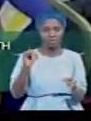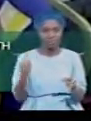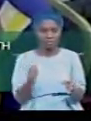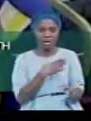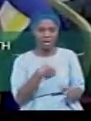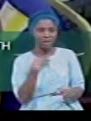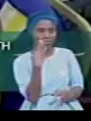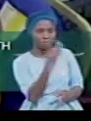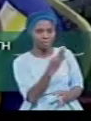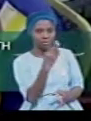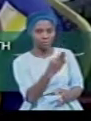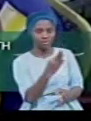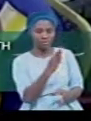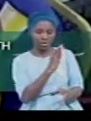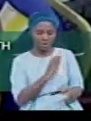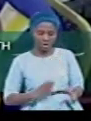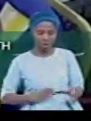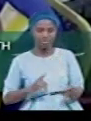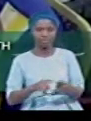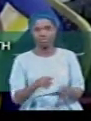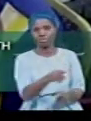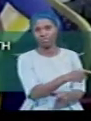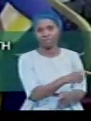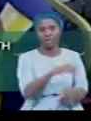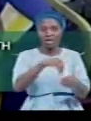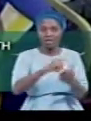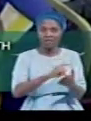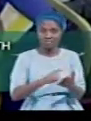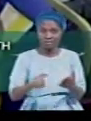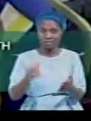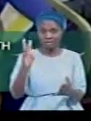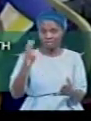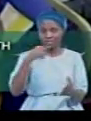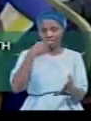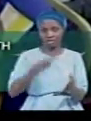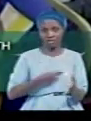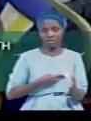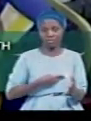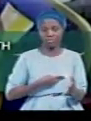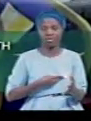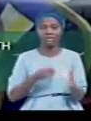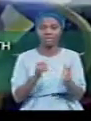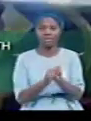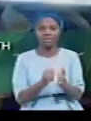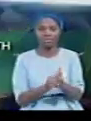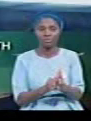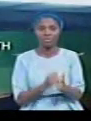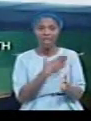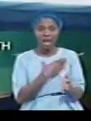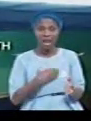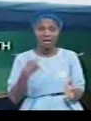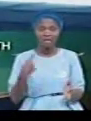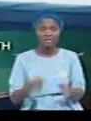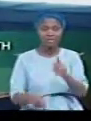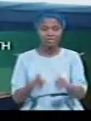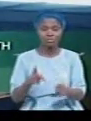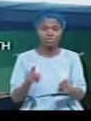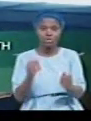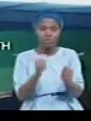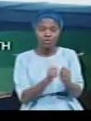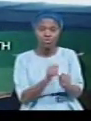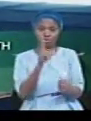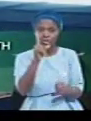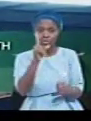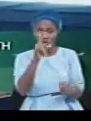unto them. And then in verse 6, it tells us, it says, and the people with one accord